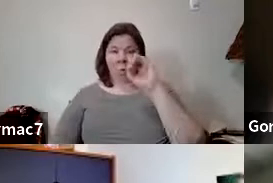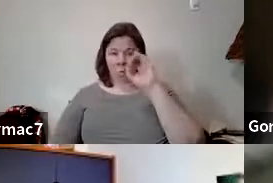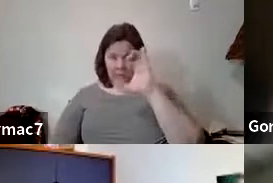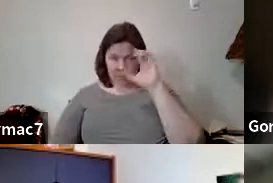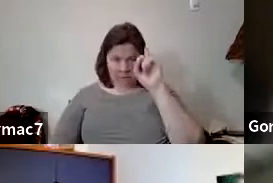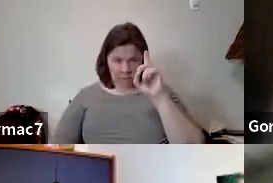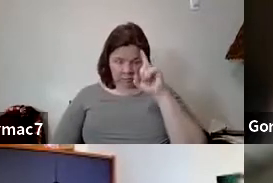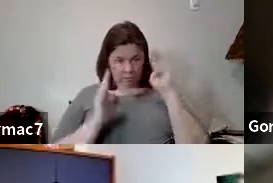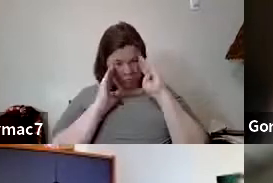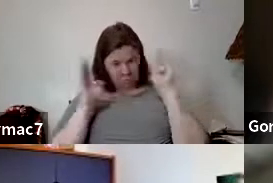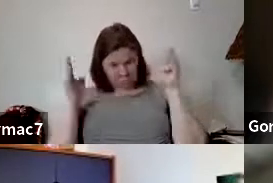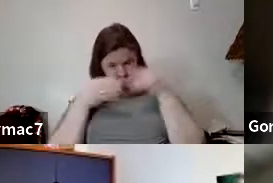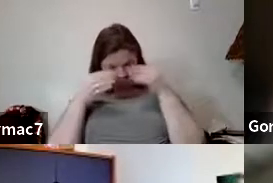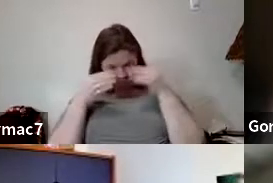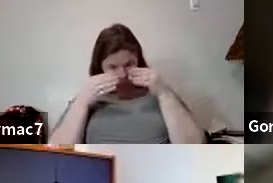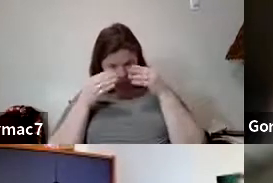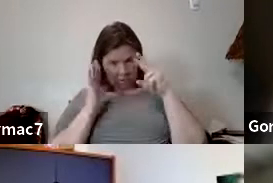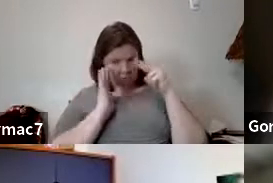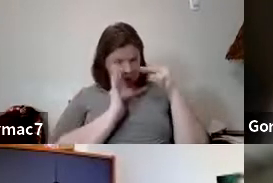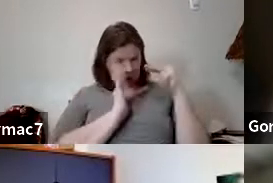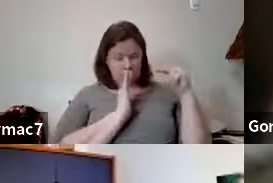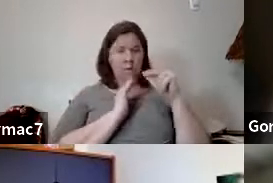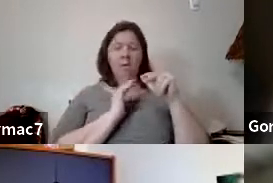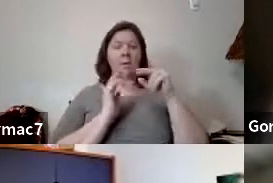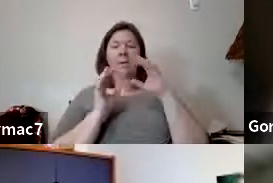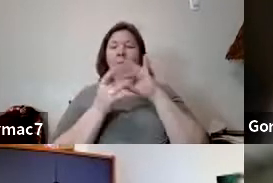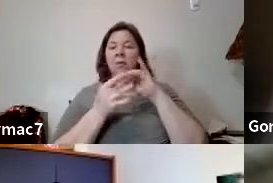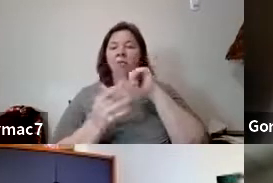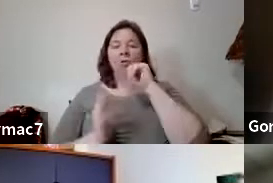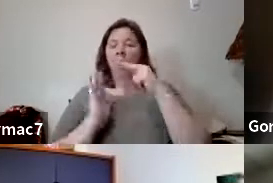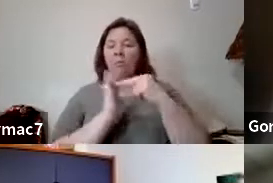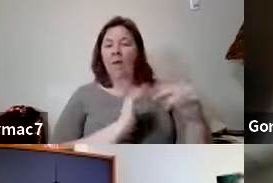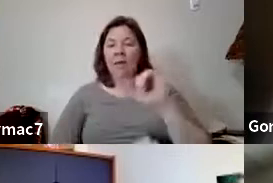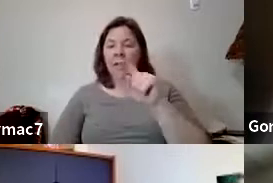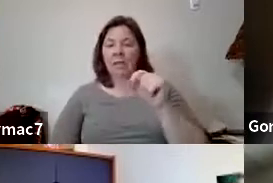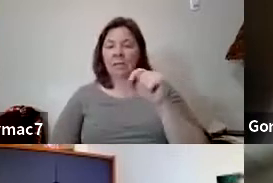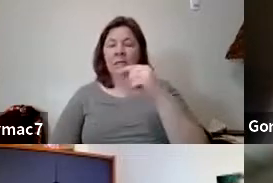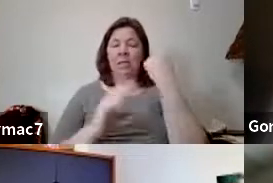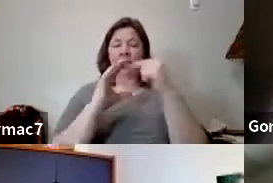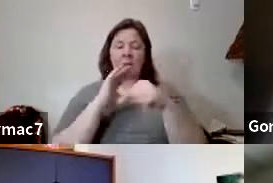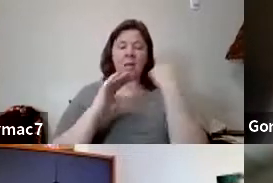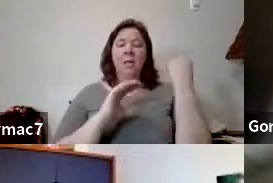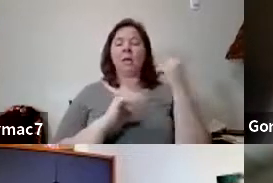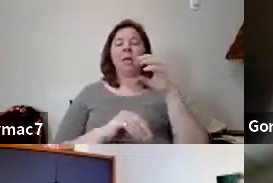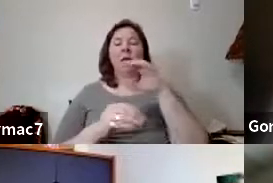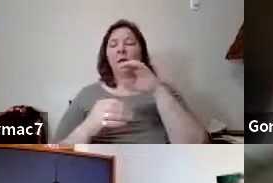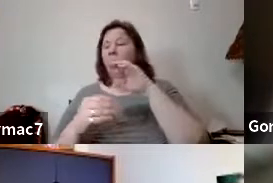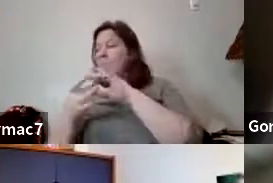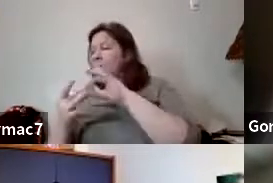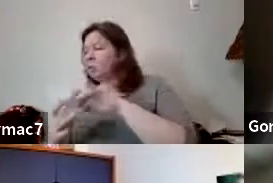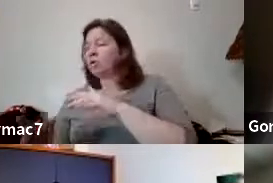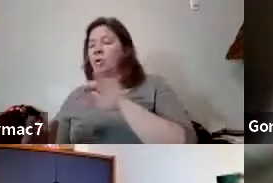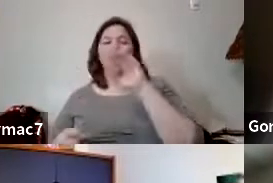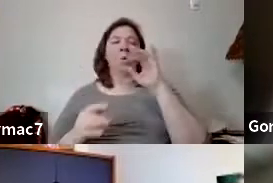comes to seeing unread messages that goes to email, to WhatsApp, to Messenger, to whatever. I